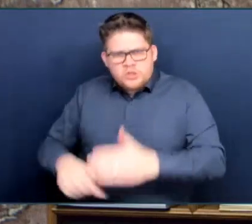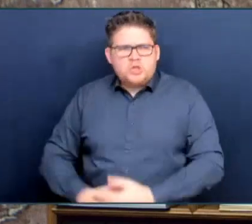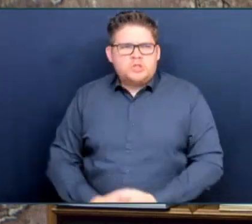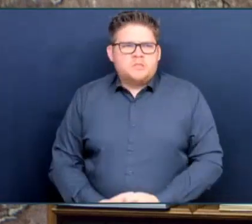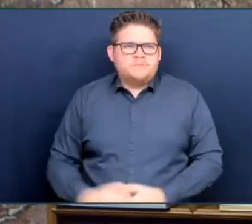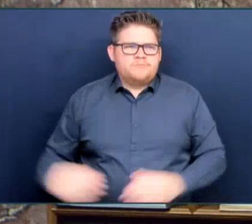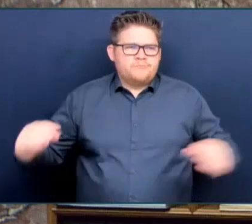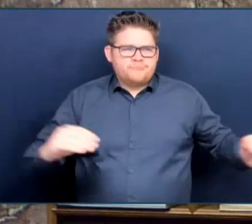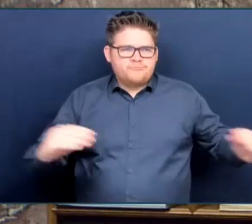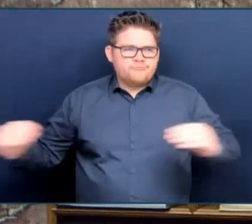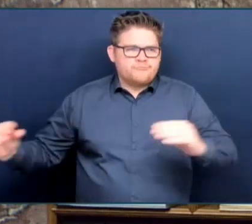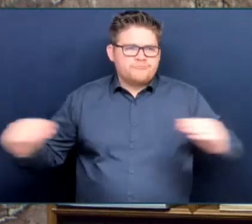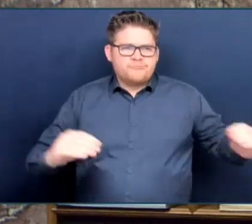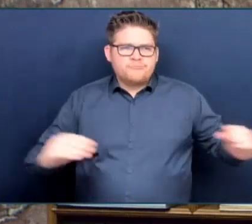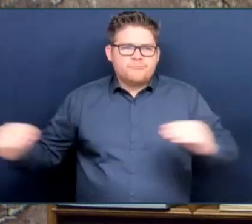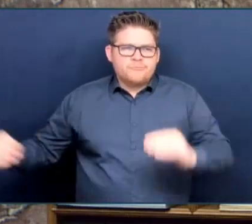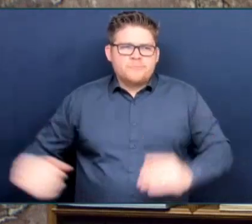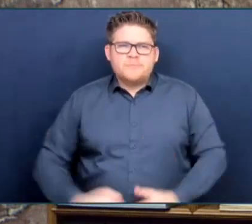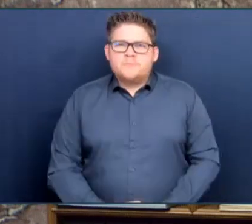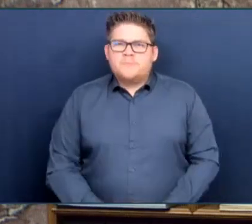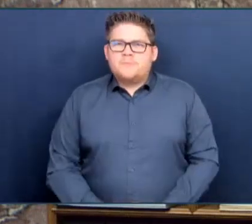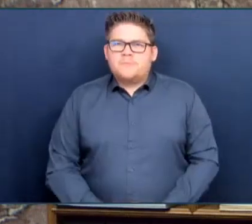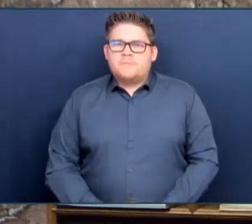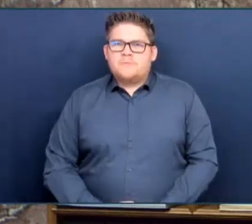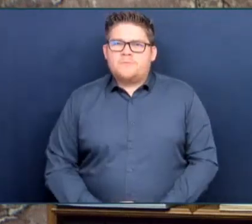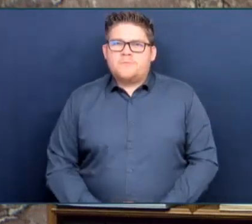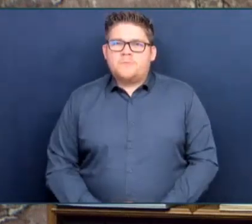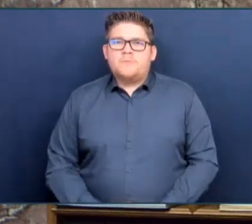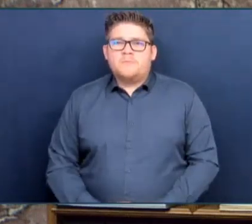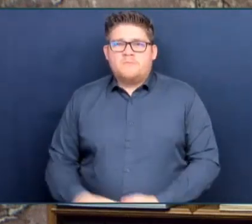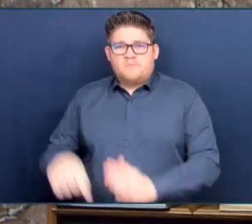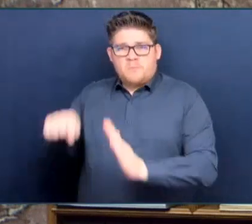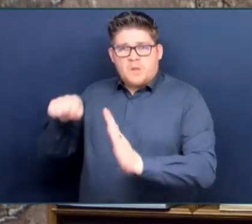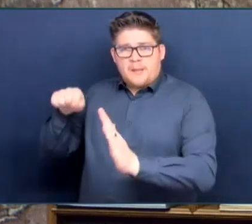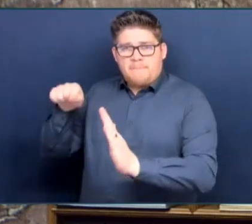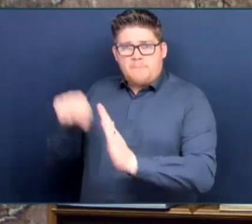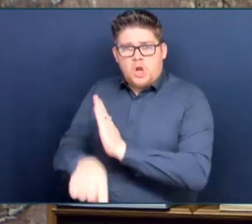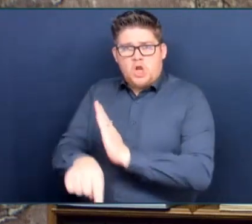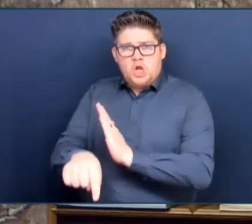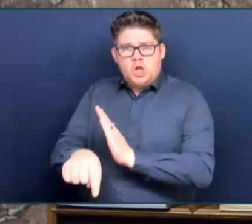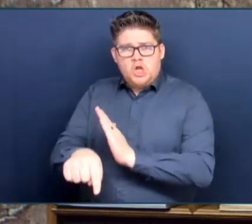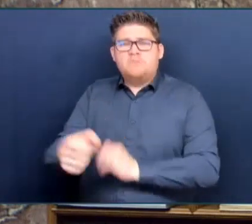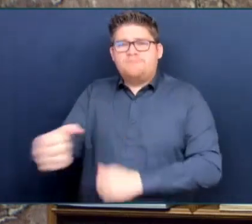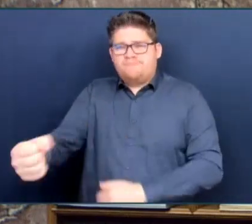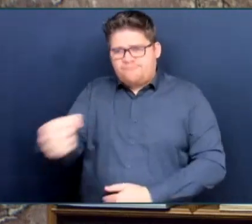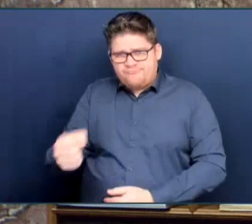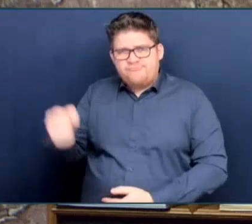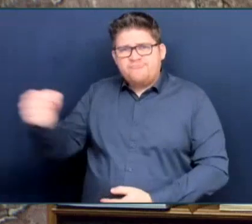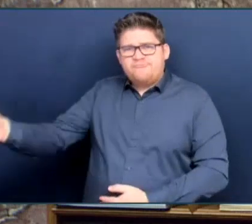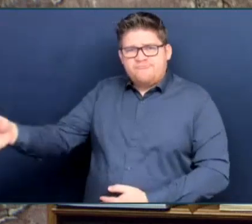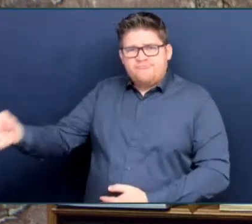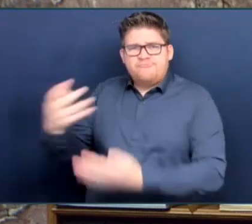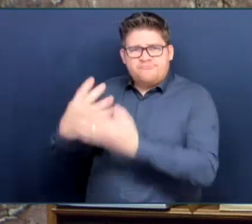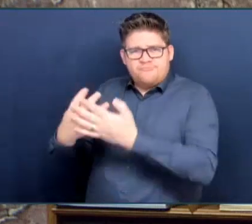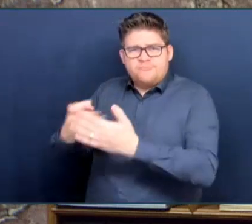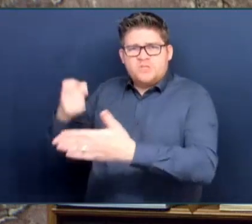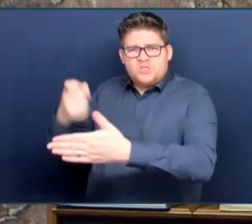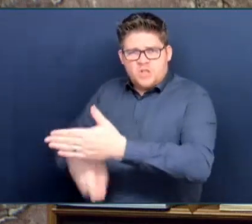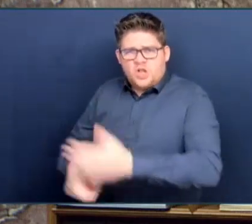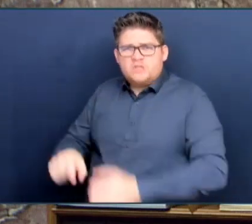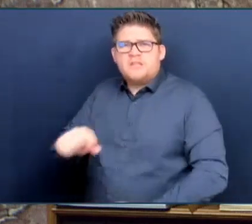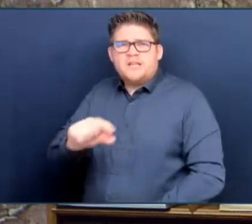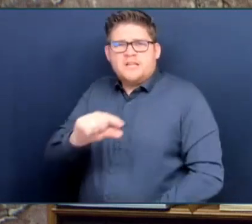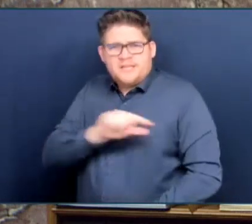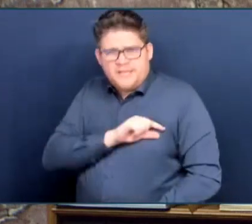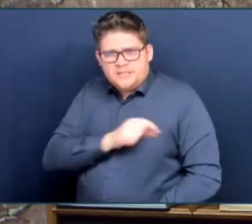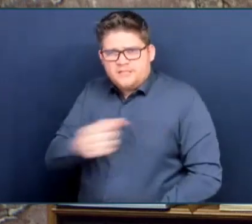Murder cases solved, convicted, sentenced to jail for more than 276 years, exactly where they belong. This